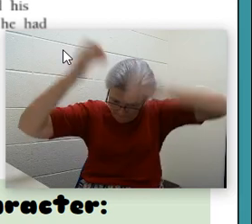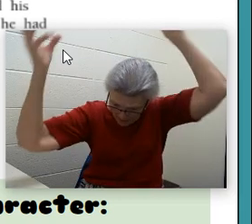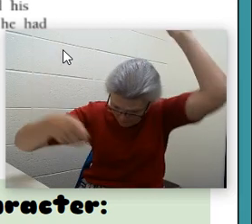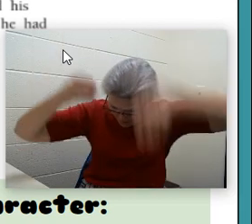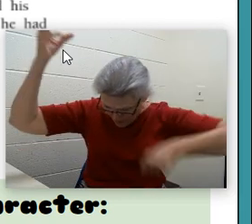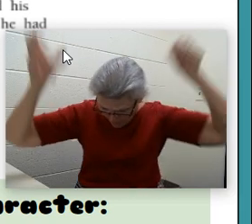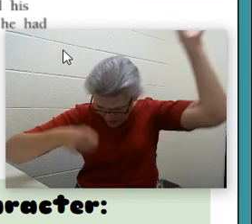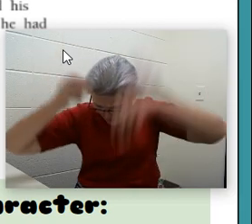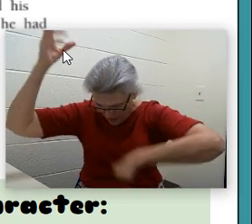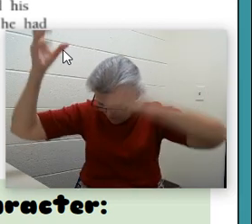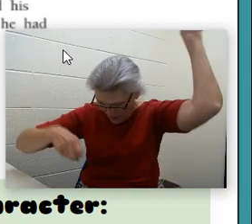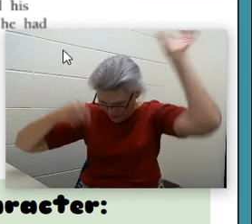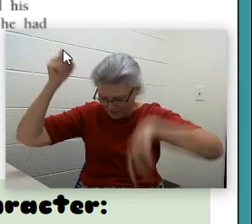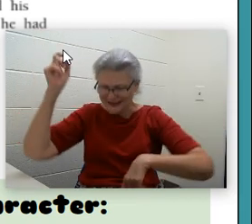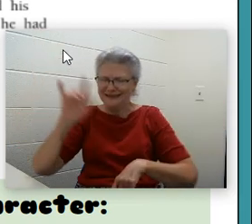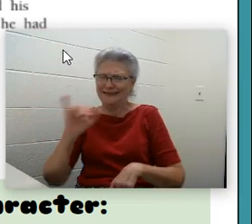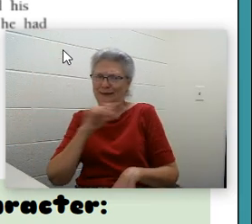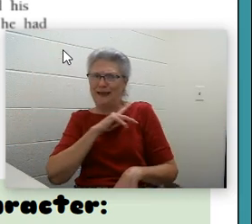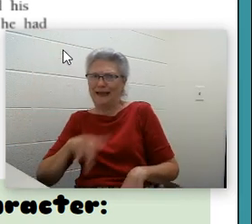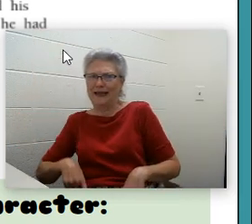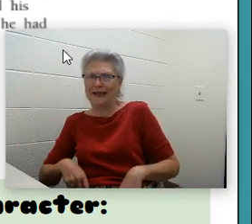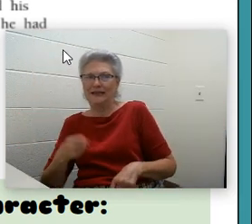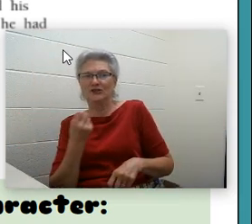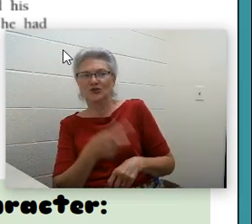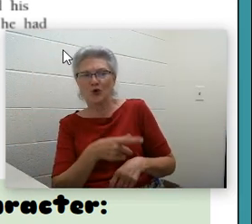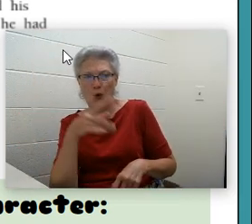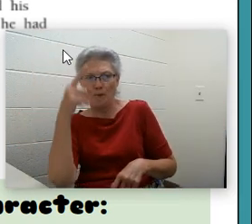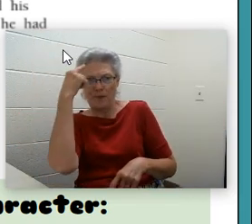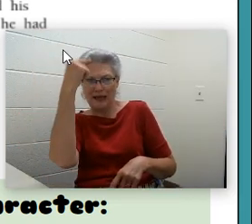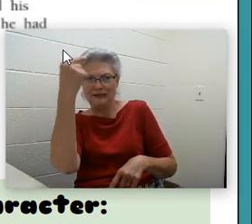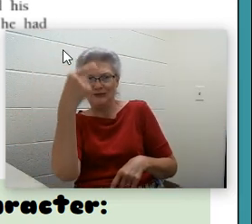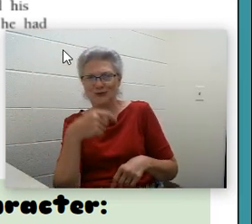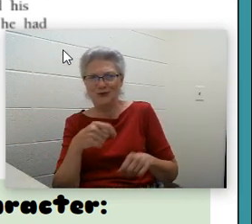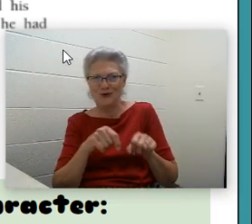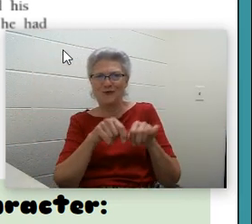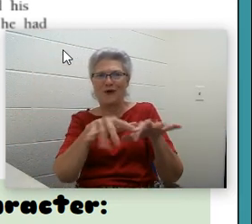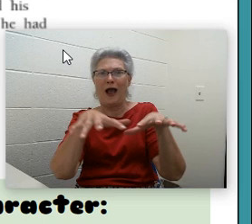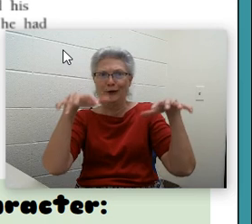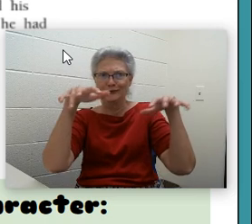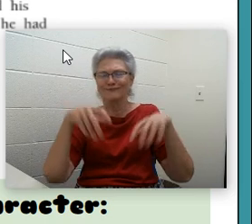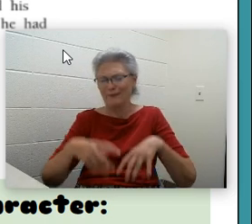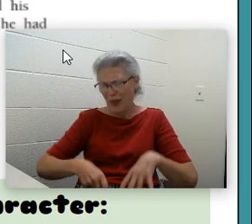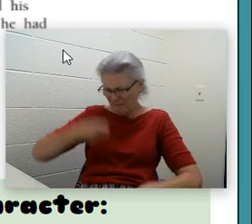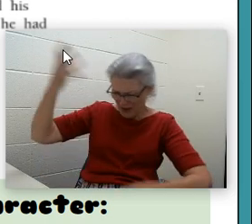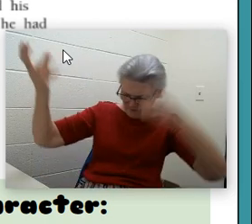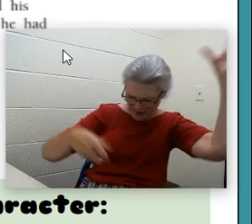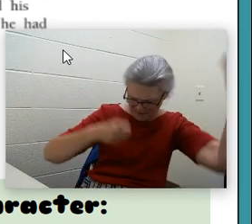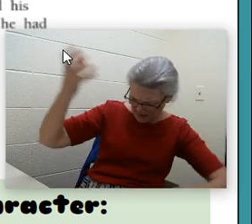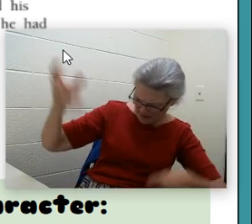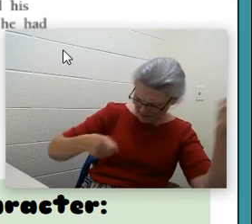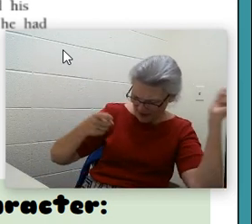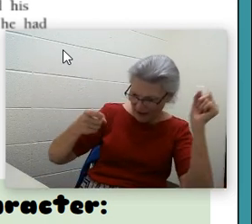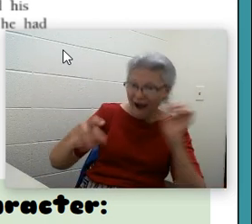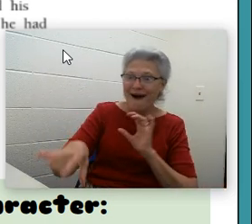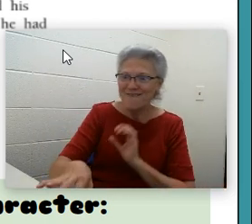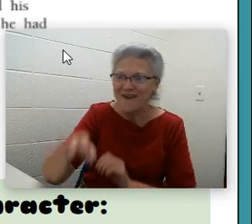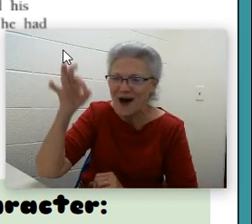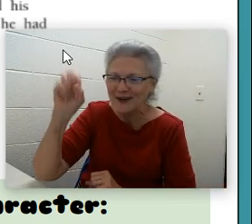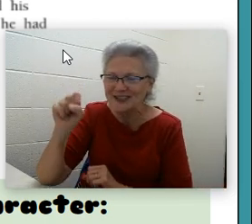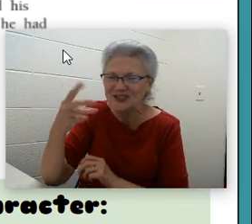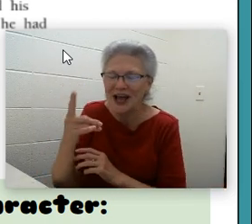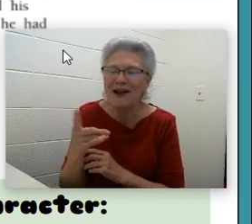both hands as kings tossed halfpence to the crowd. In a moment, he had recovered his shadow, and in his delight,